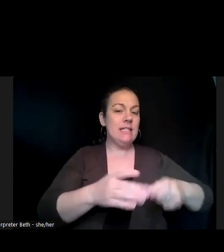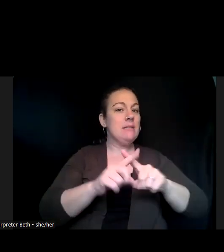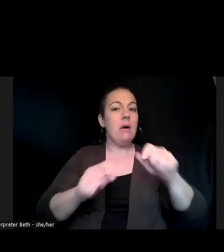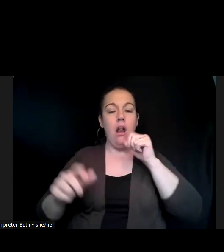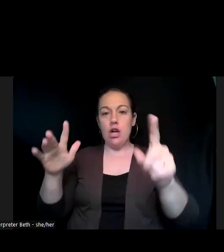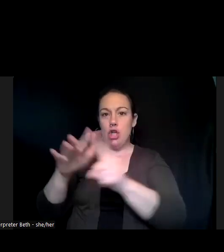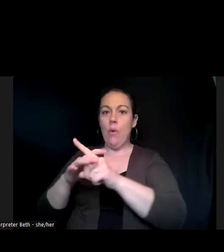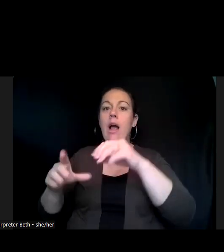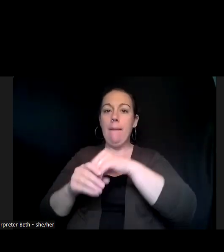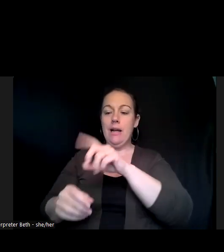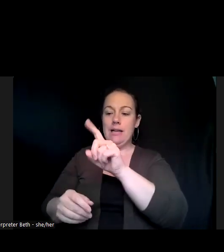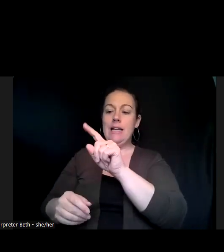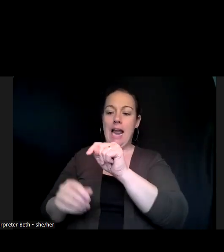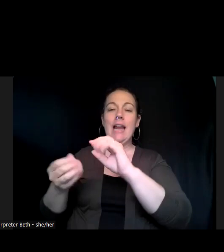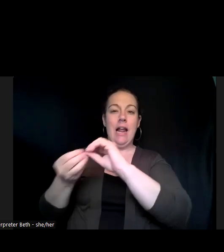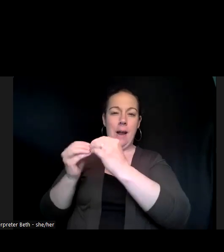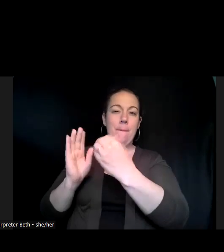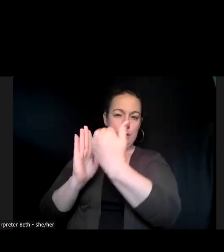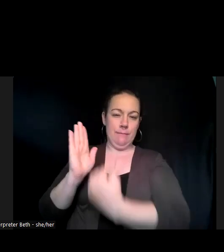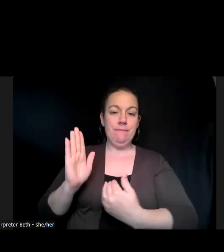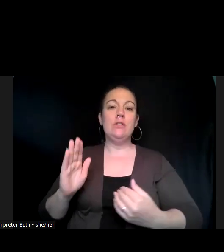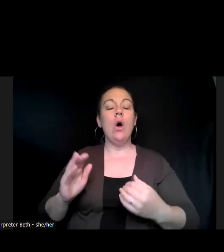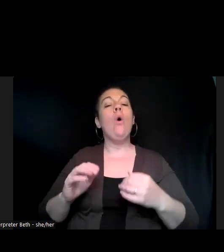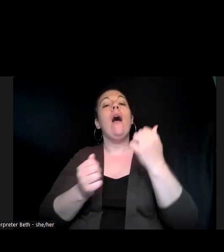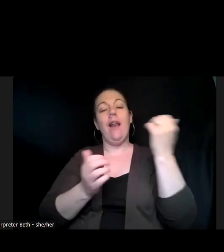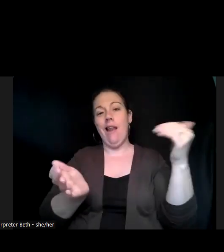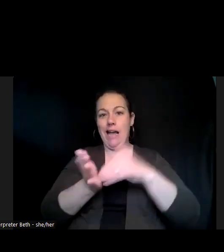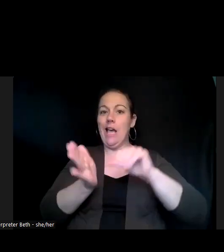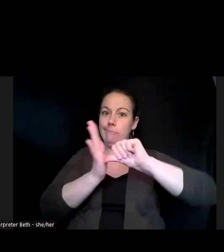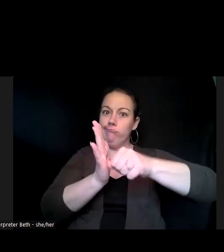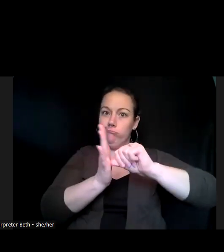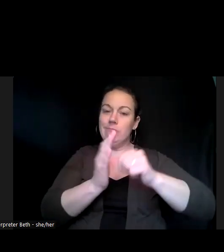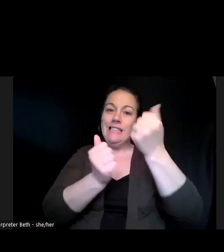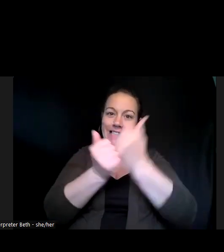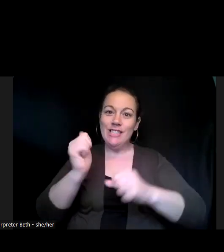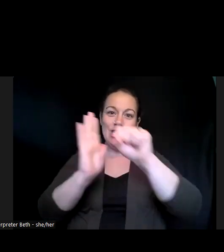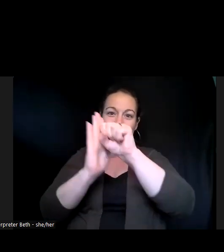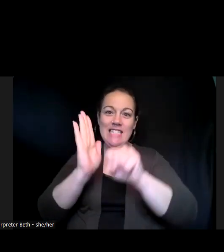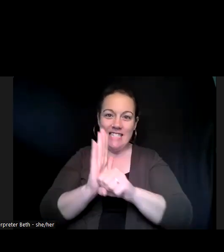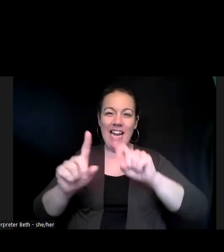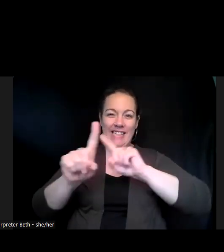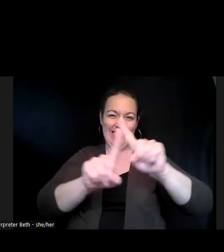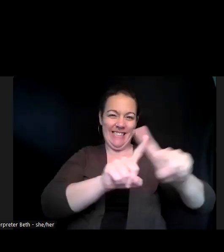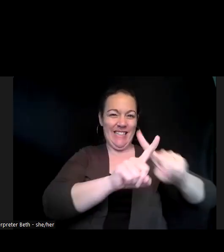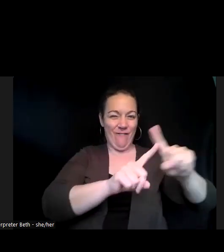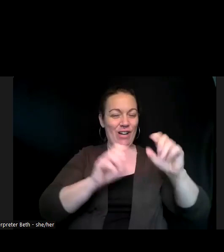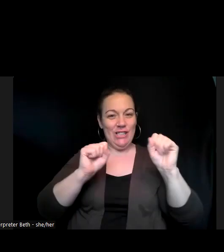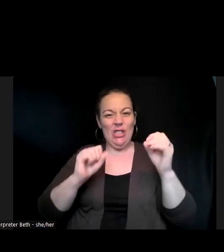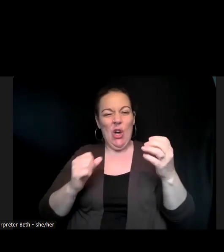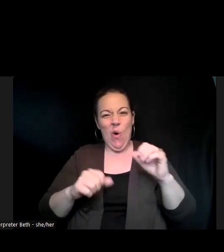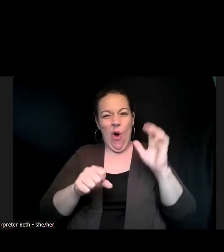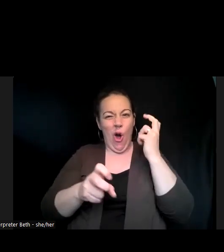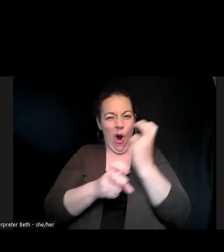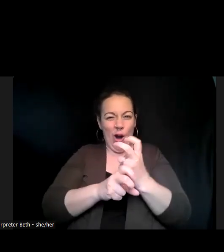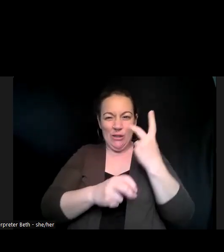thinking about. And again, across states, it's very different. So it's definitely hard to get a full picture about how much money is being spent. We do know